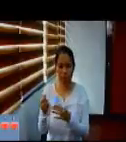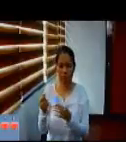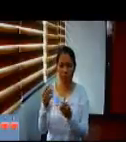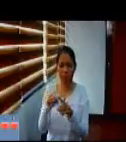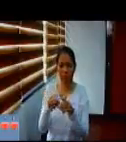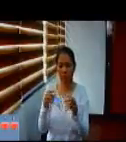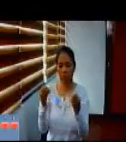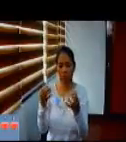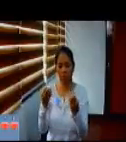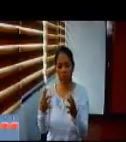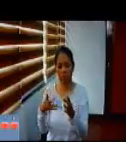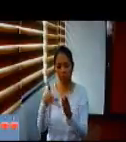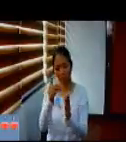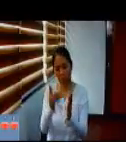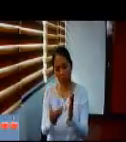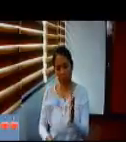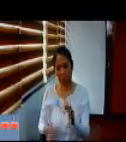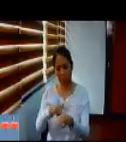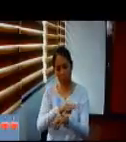na because of